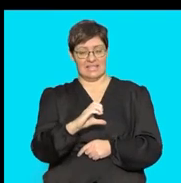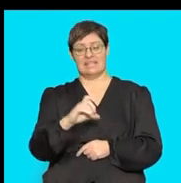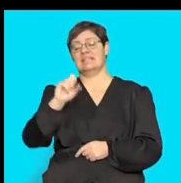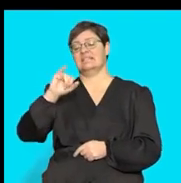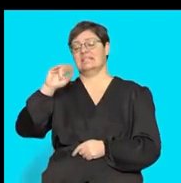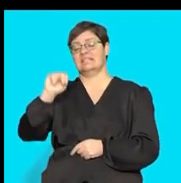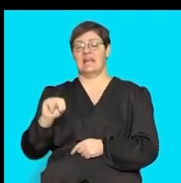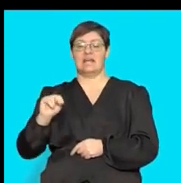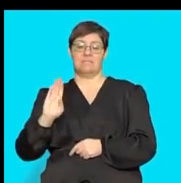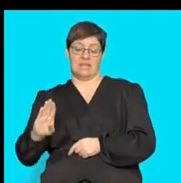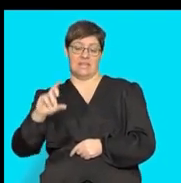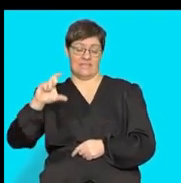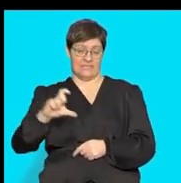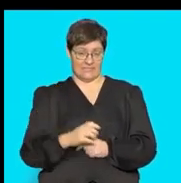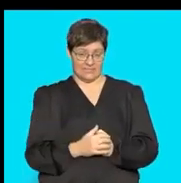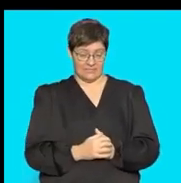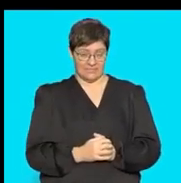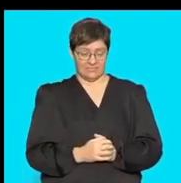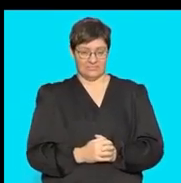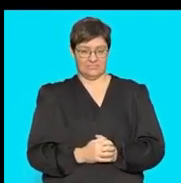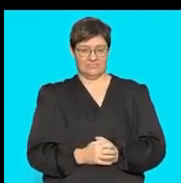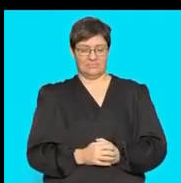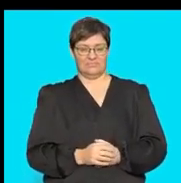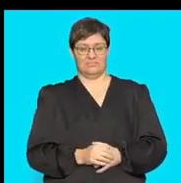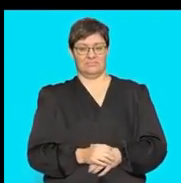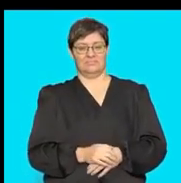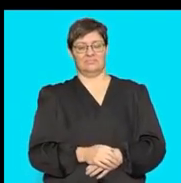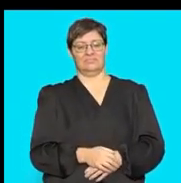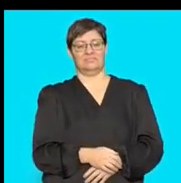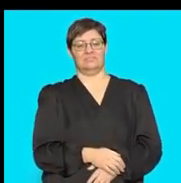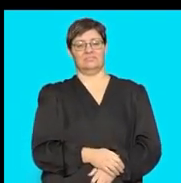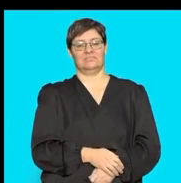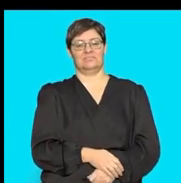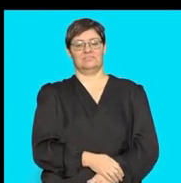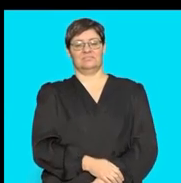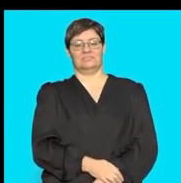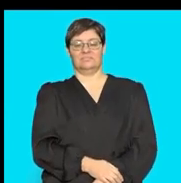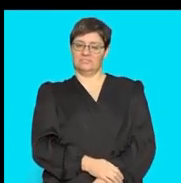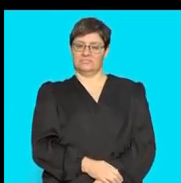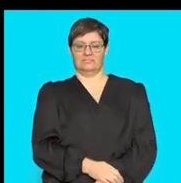side A, side C, and angle B.